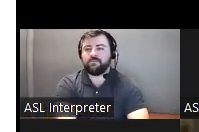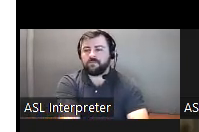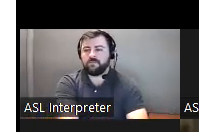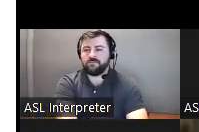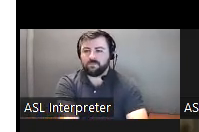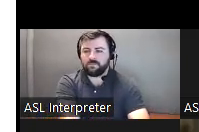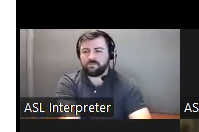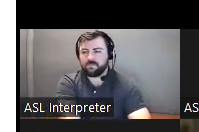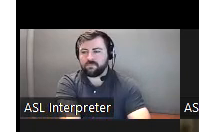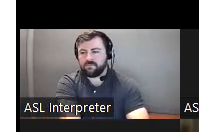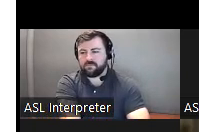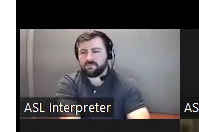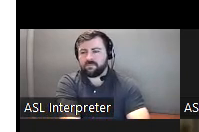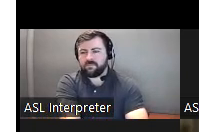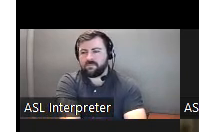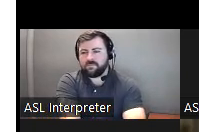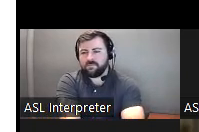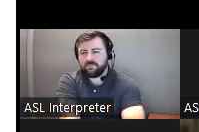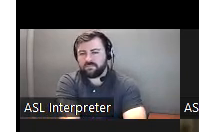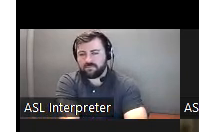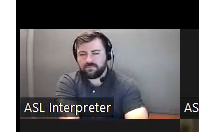Slide 15.